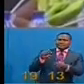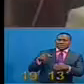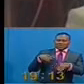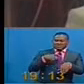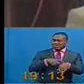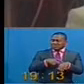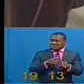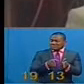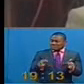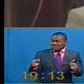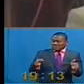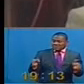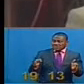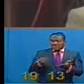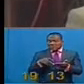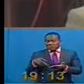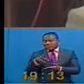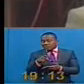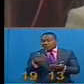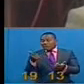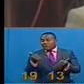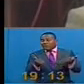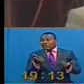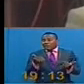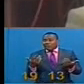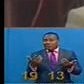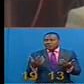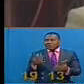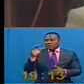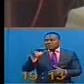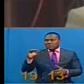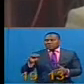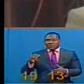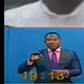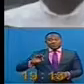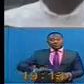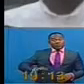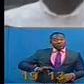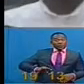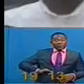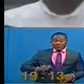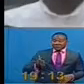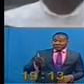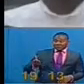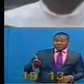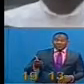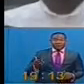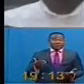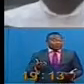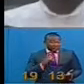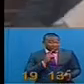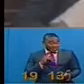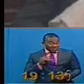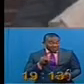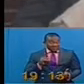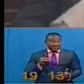frame used by the beneficiaries to pay for the auction vehicles, the percentage earned by the auctioneer, and whether he really